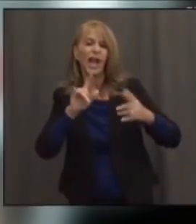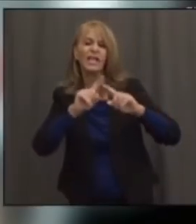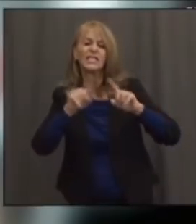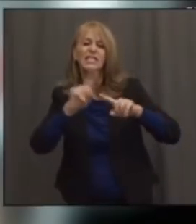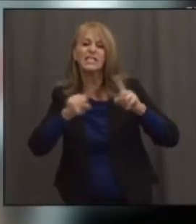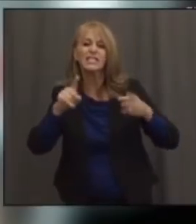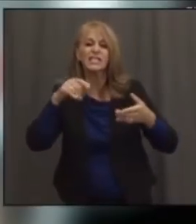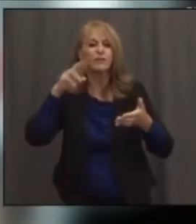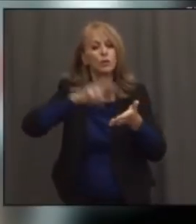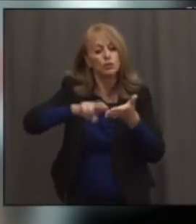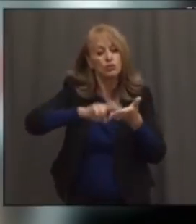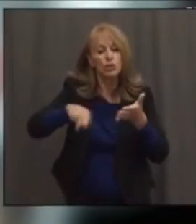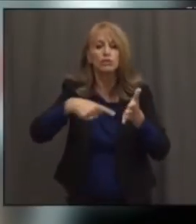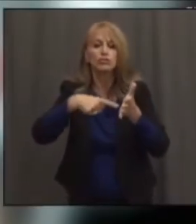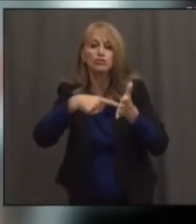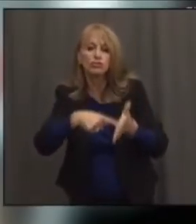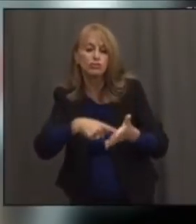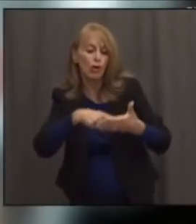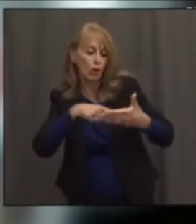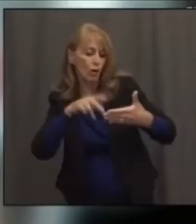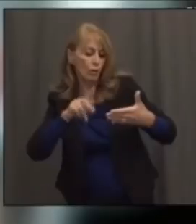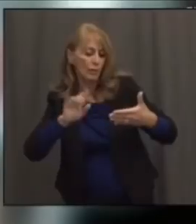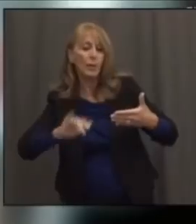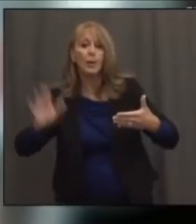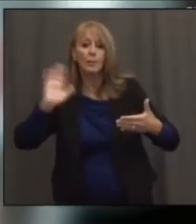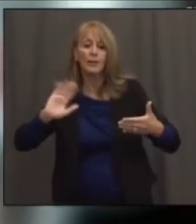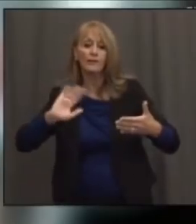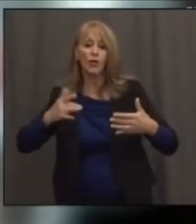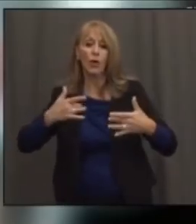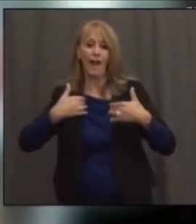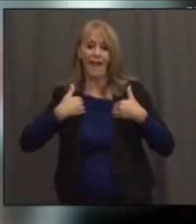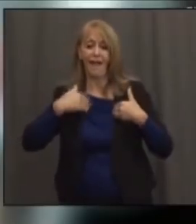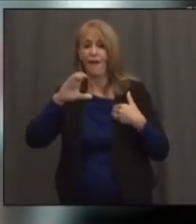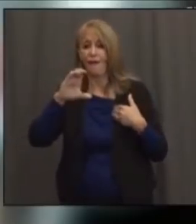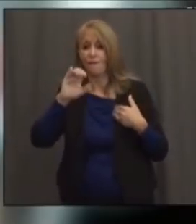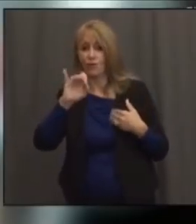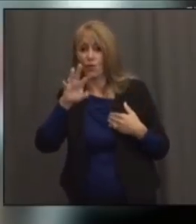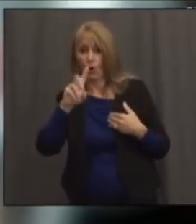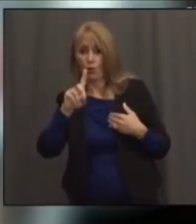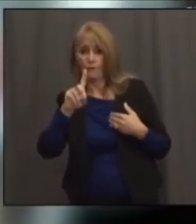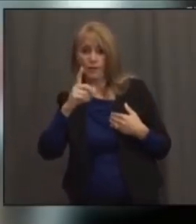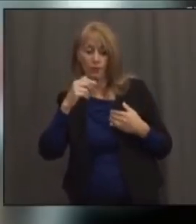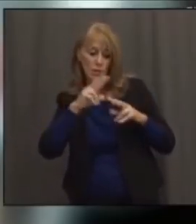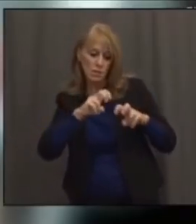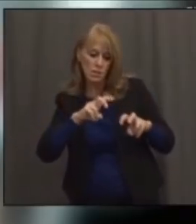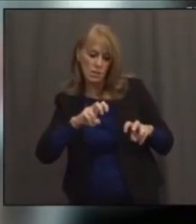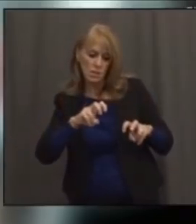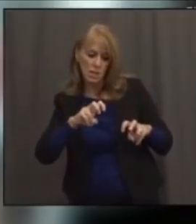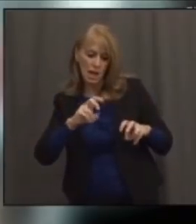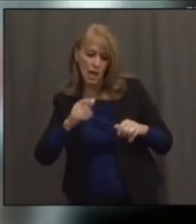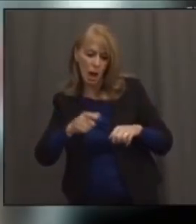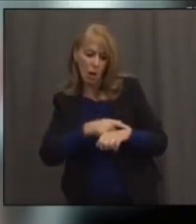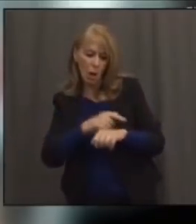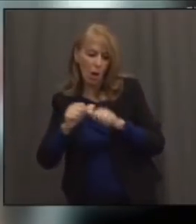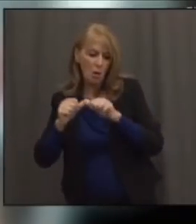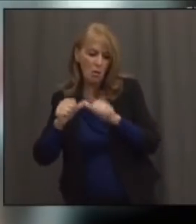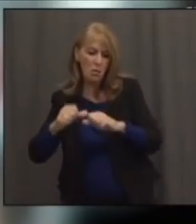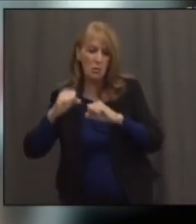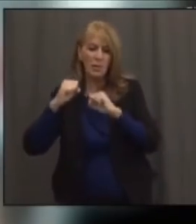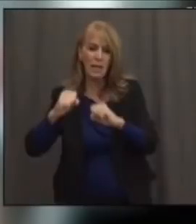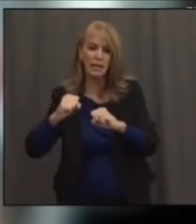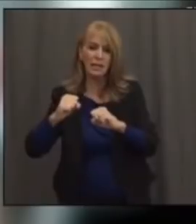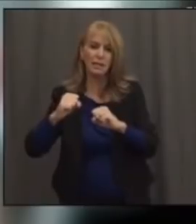study, where they looked at a population-wide study of people who had been previously infected with COVID and looked at the residual protection, if I remember correctly, it was